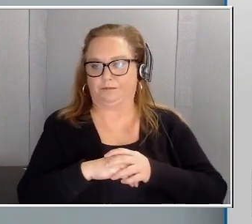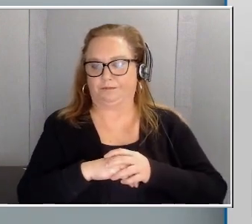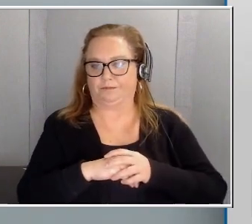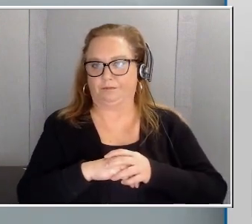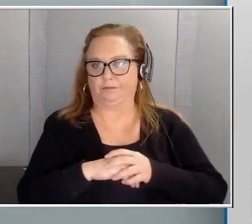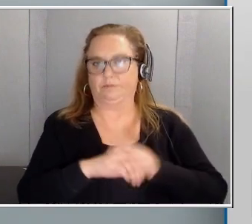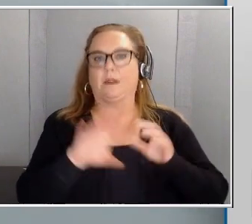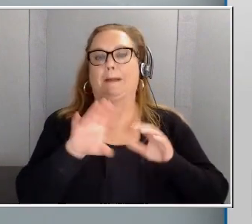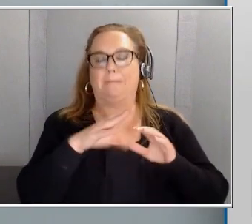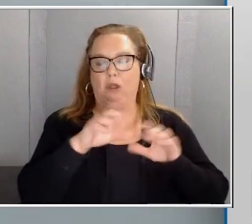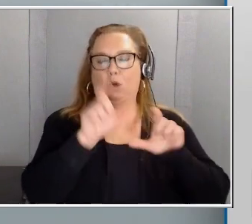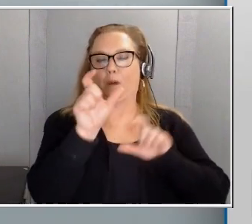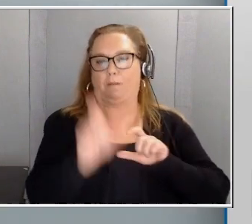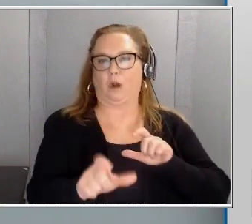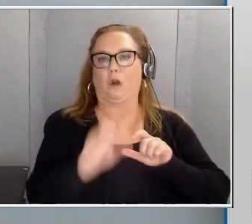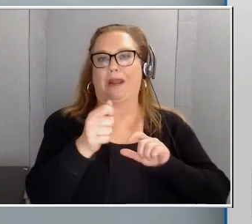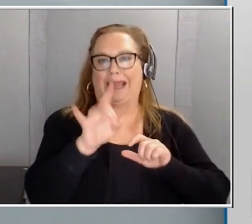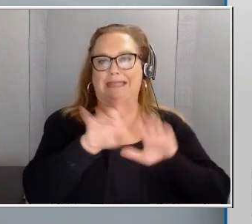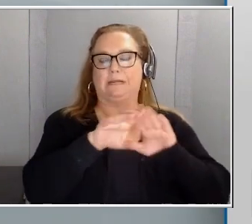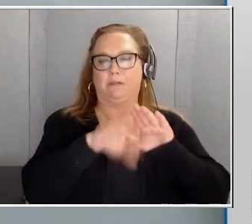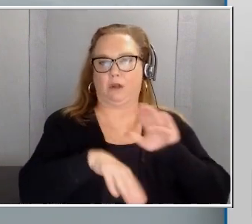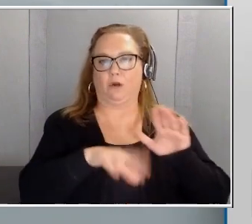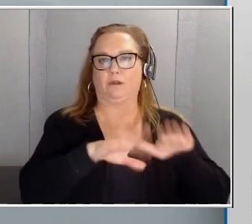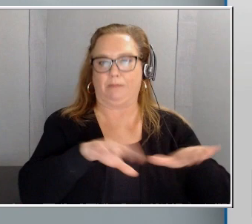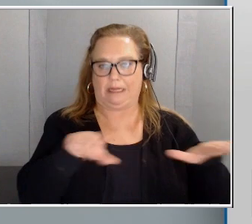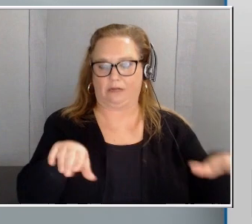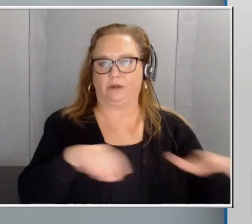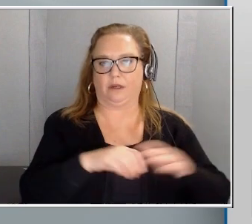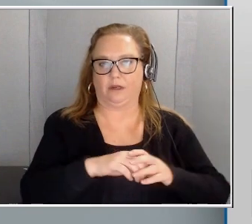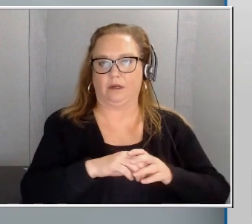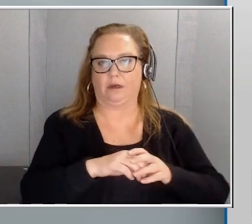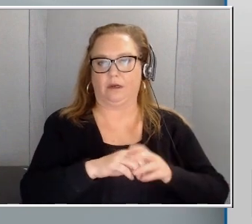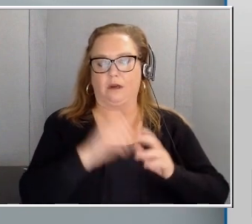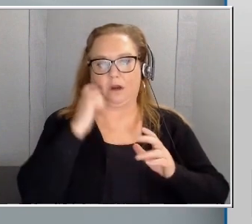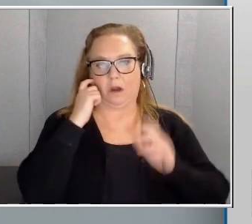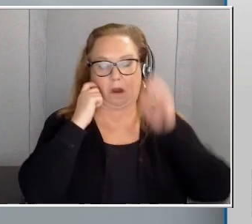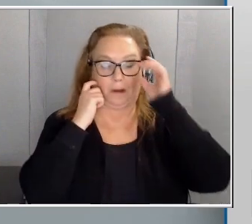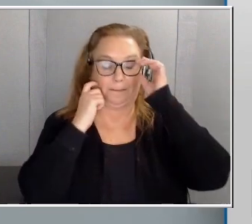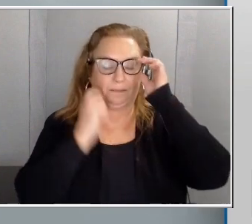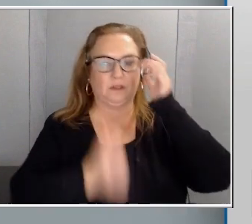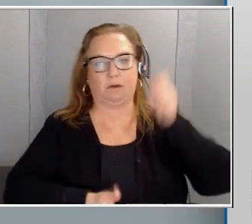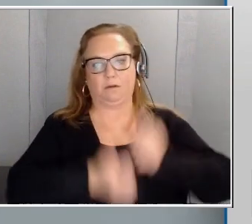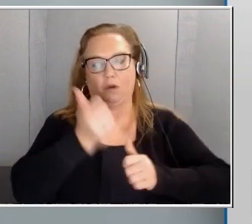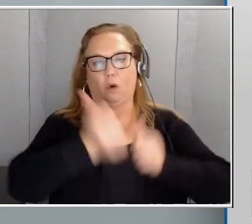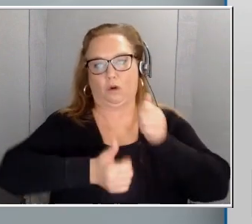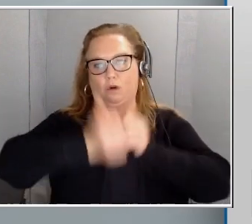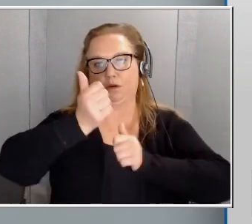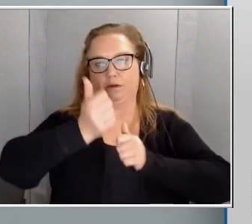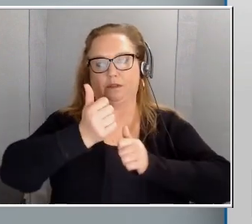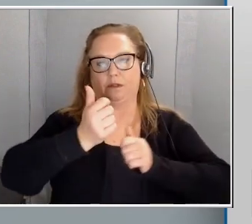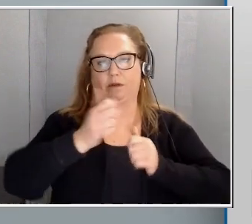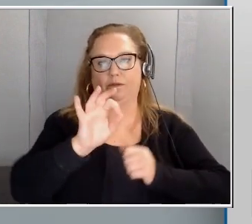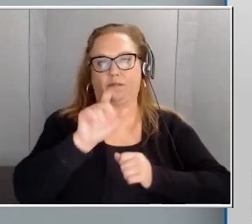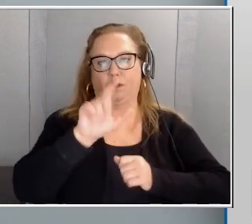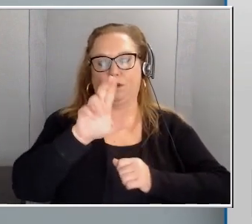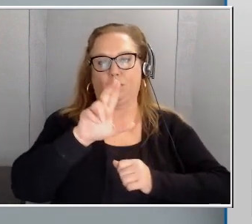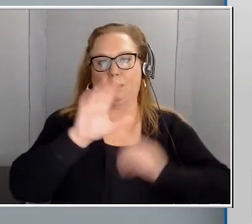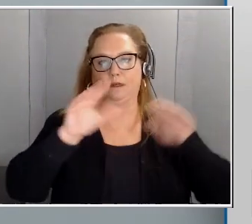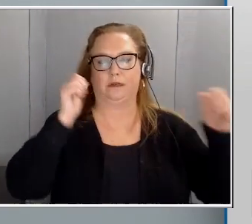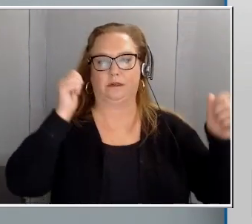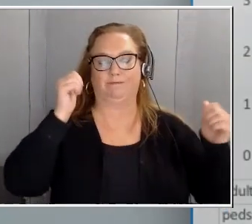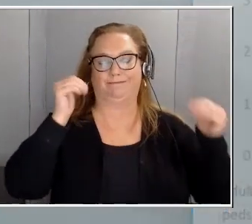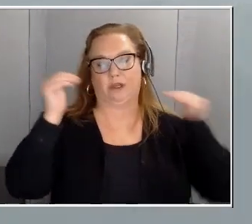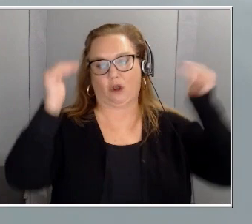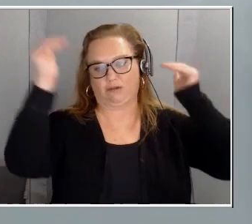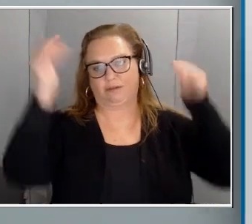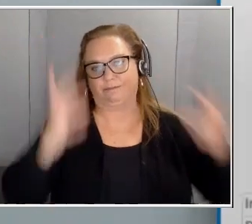The blue bar, 18 and below, are the pediatrics. So again, the majority of admissions for influenza are the adults. And